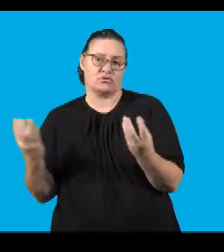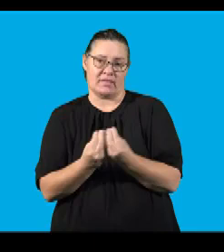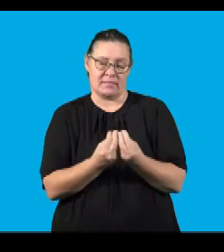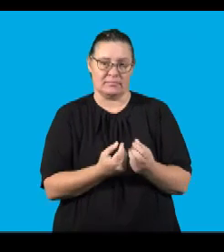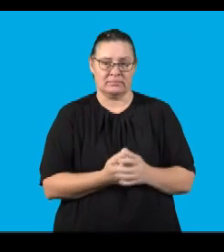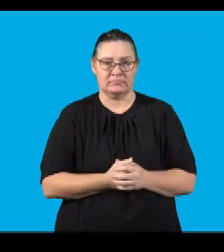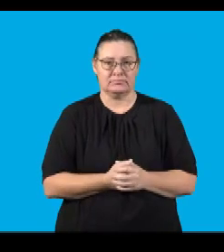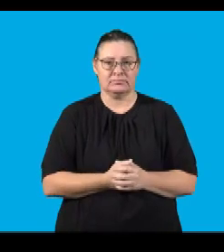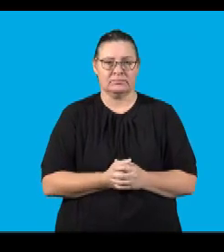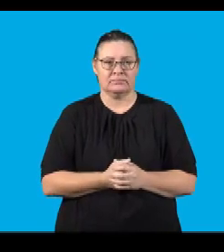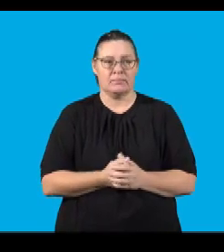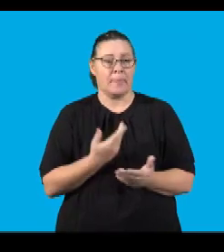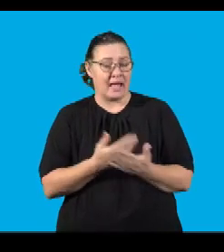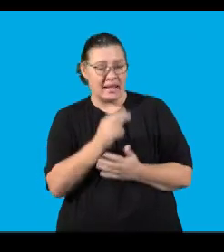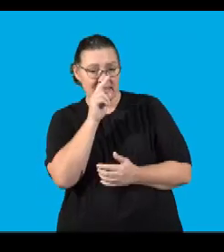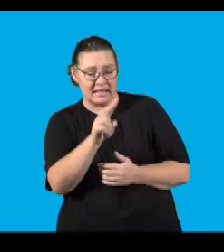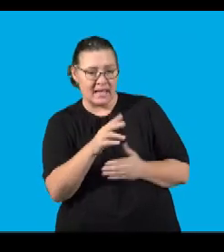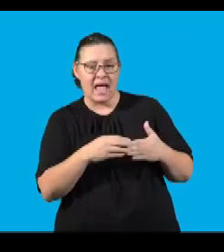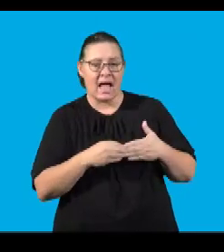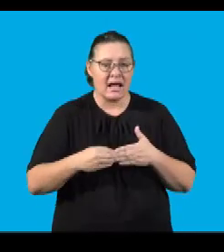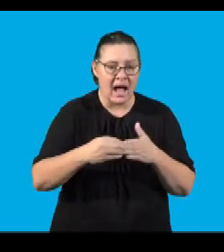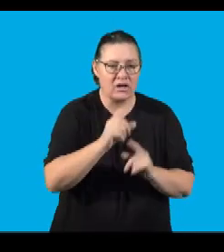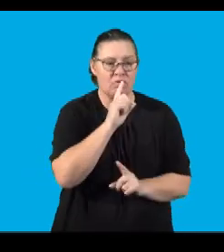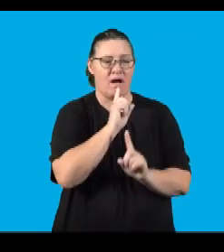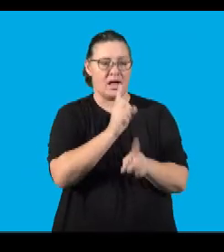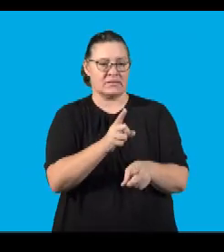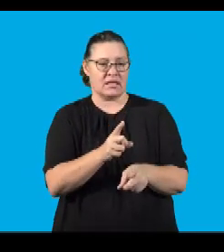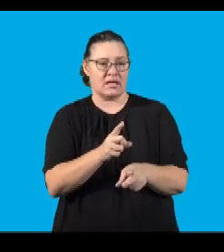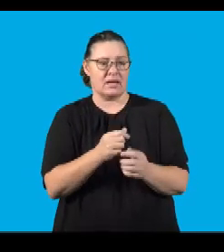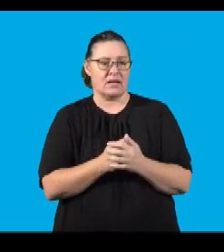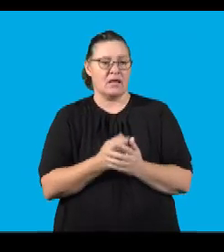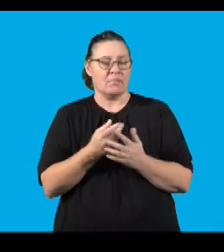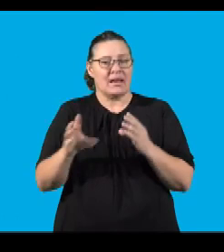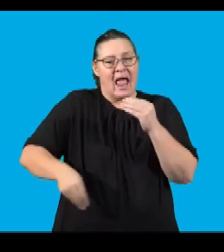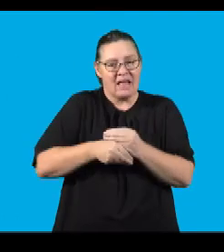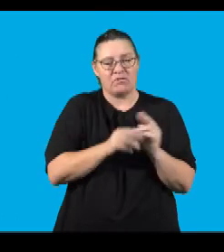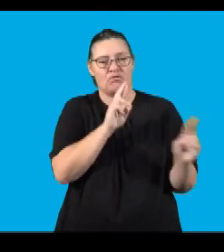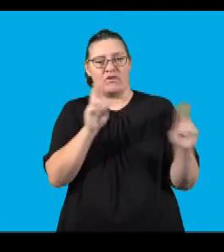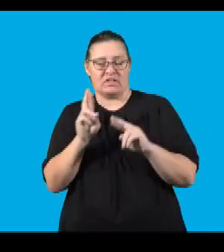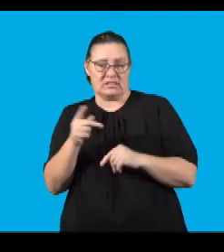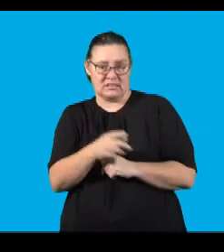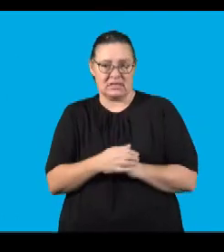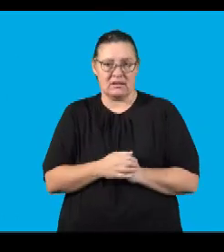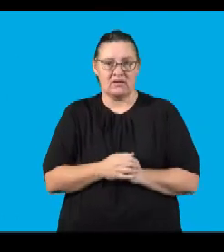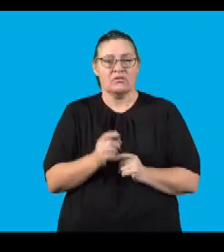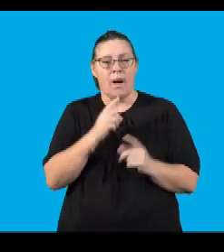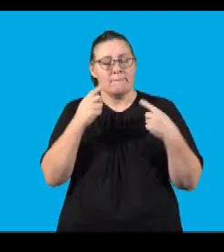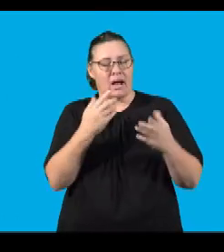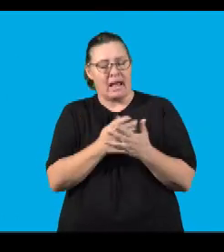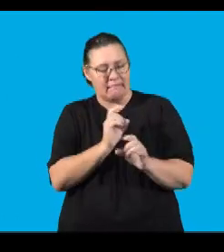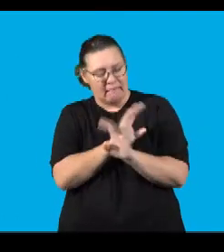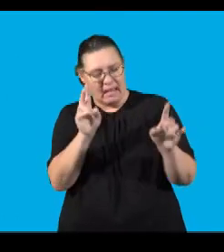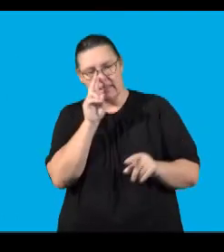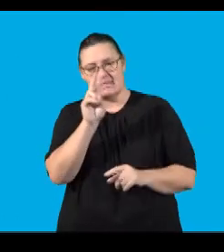together. You can see, guide your answer by inserting references in your answer so that the marker can clearly